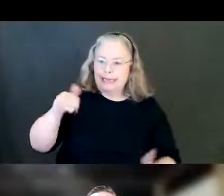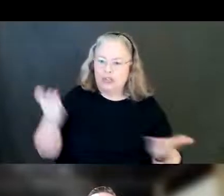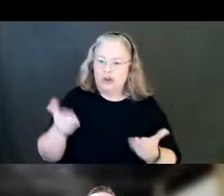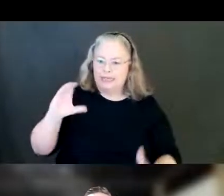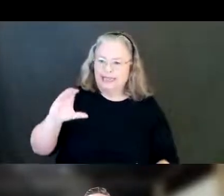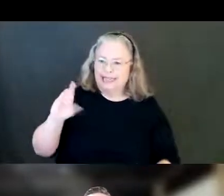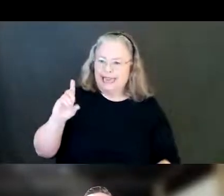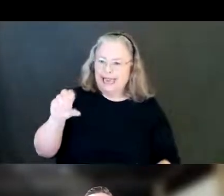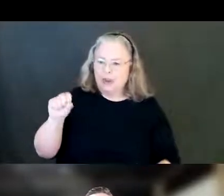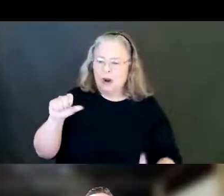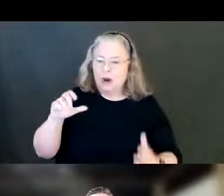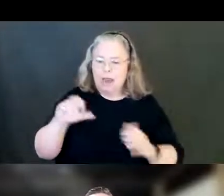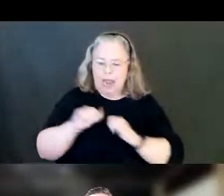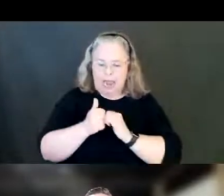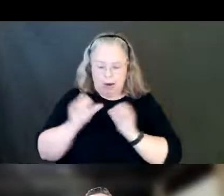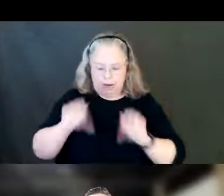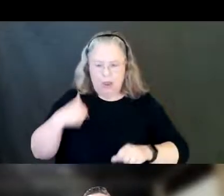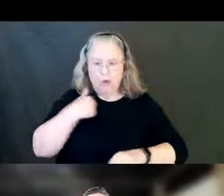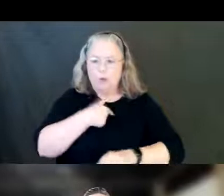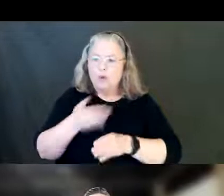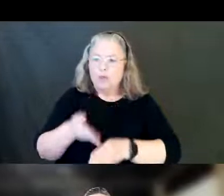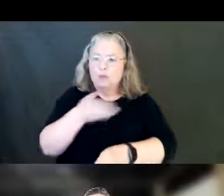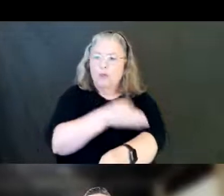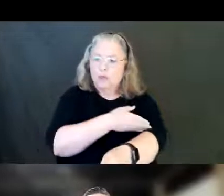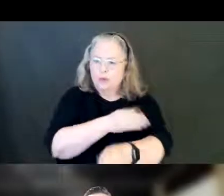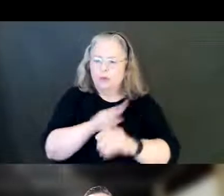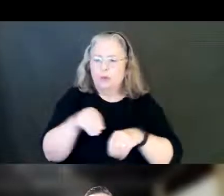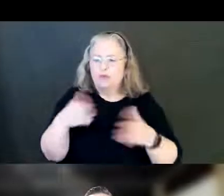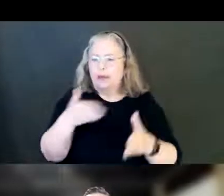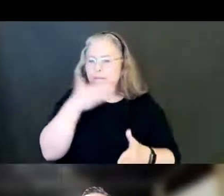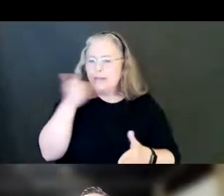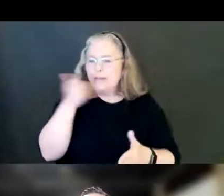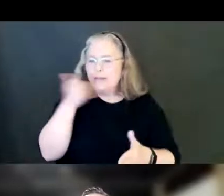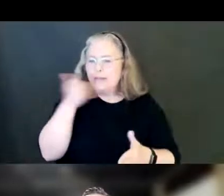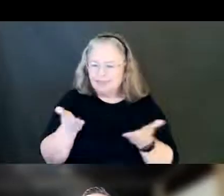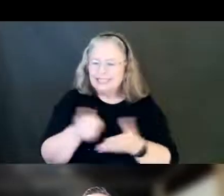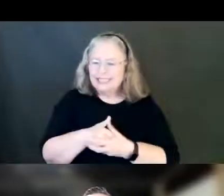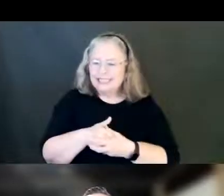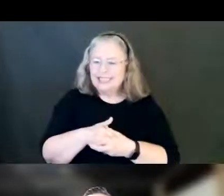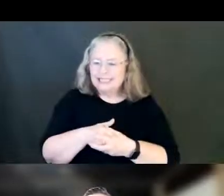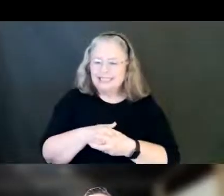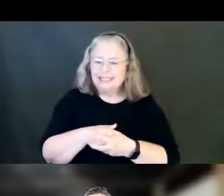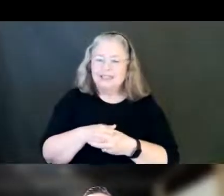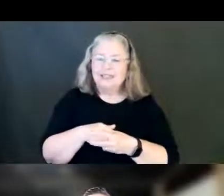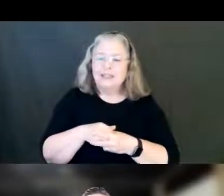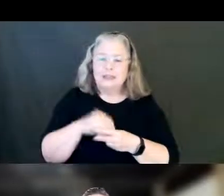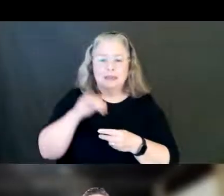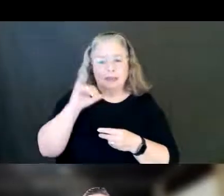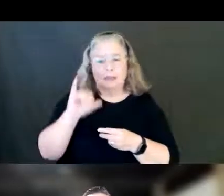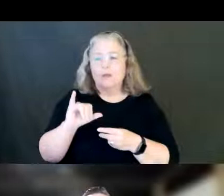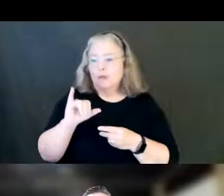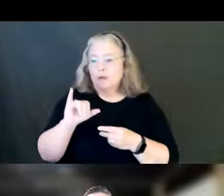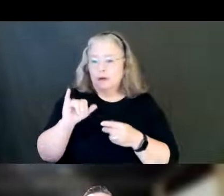improve on what we do to provide a better service? And so that's kind of how